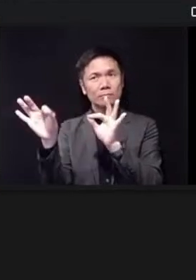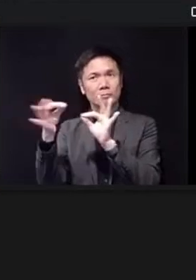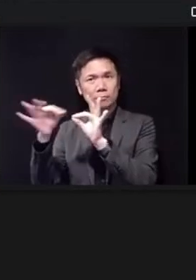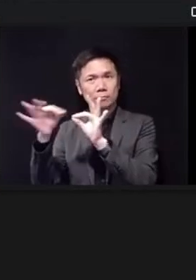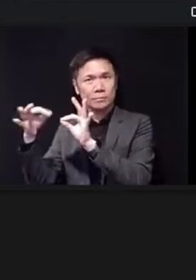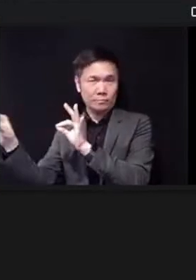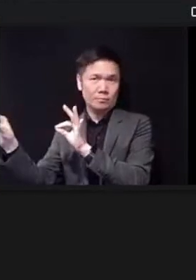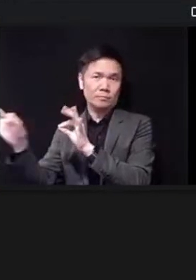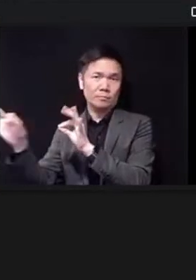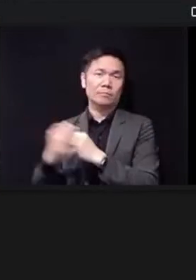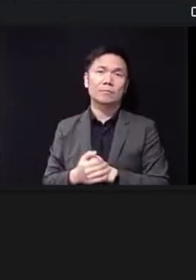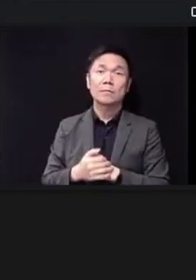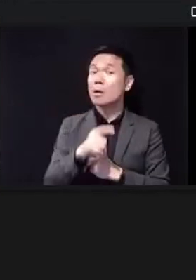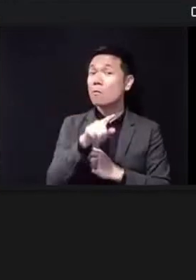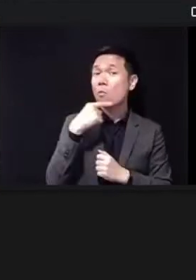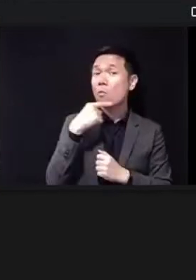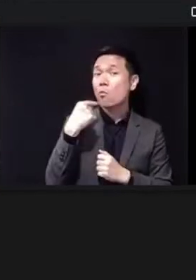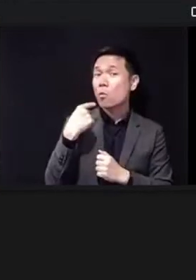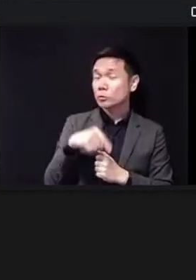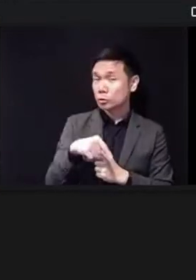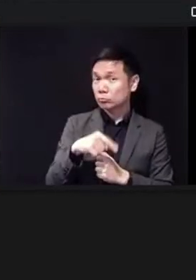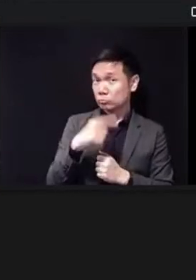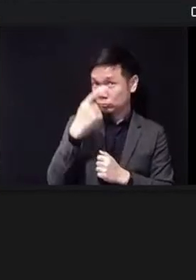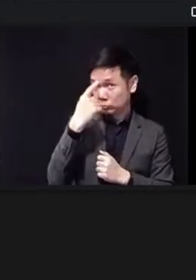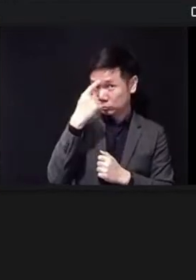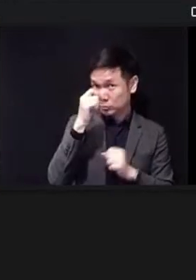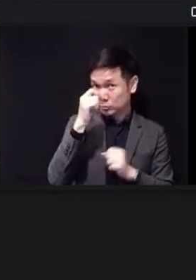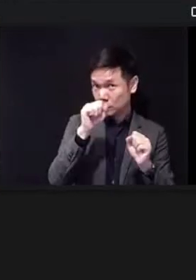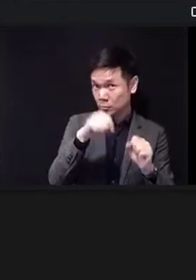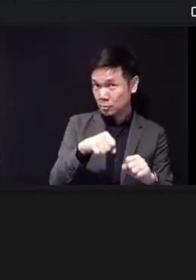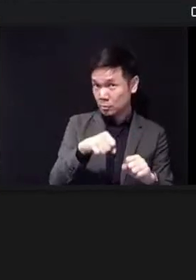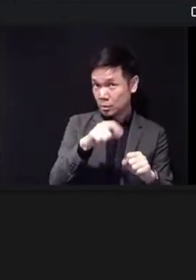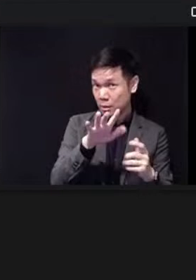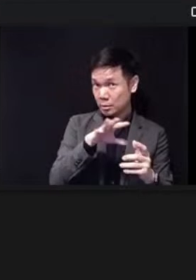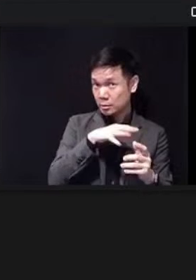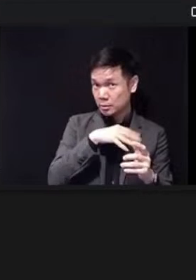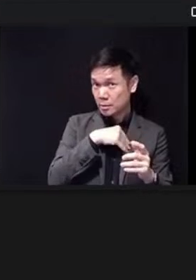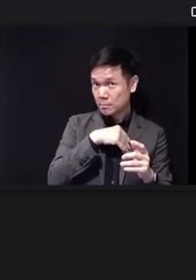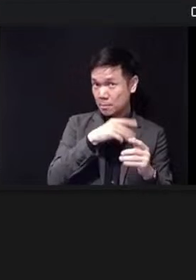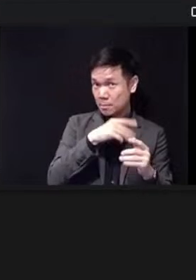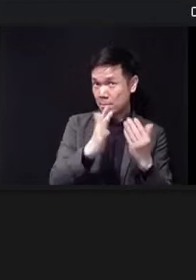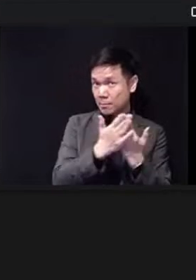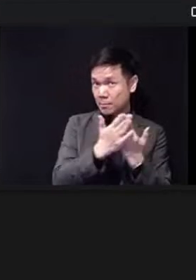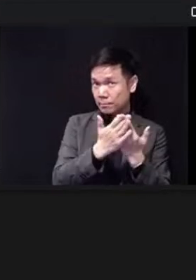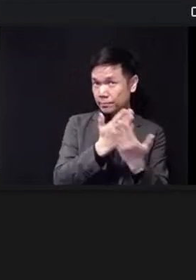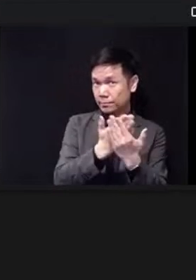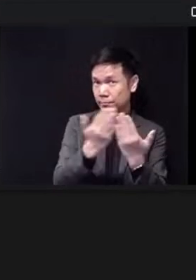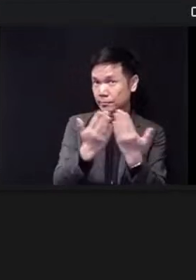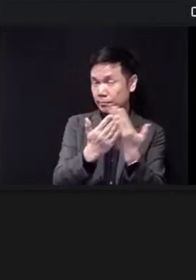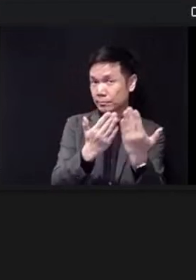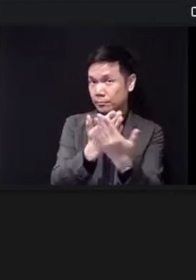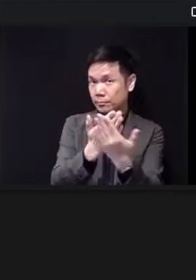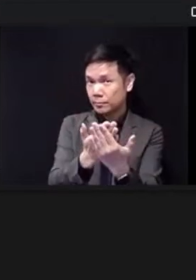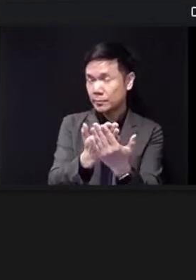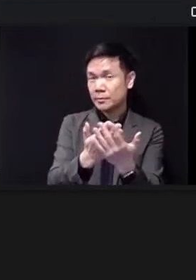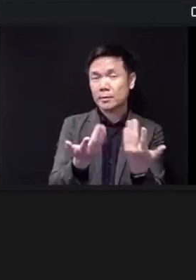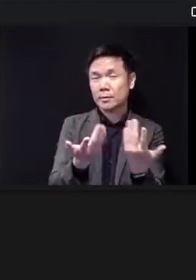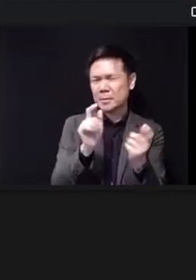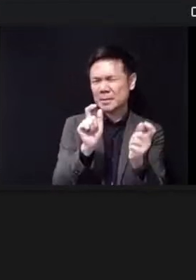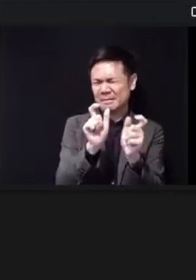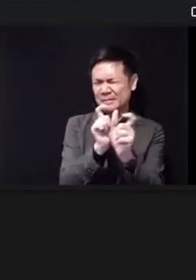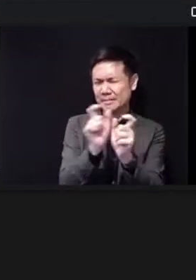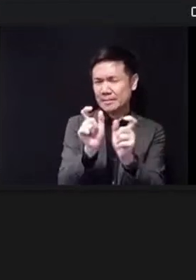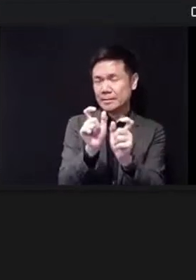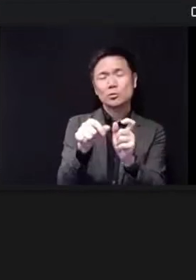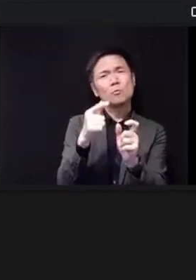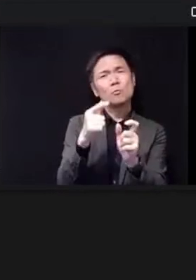from the Russian Federation if they would be amenable at all to that as well, and welcome any further tweaks just to